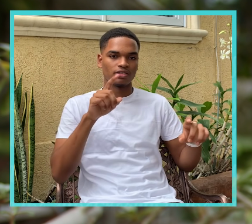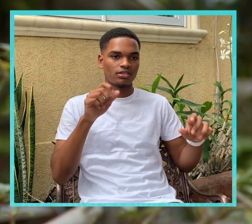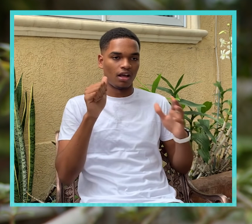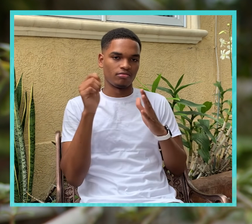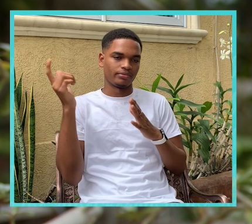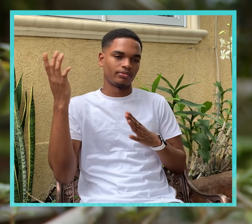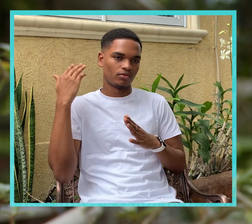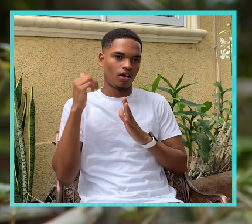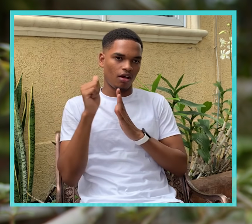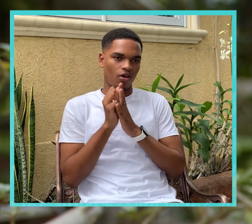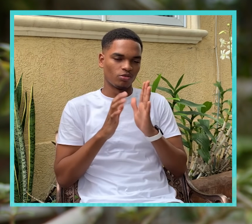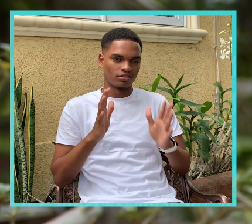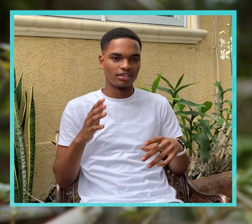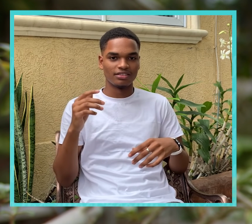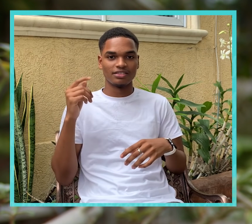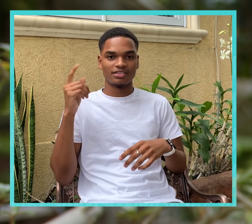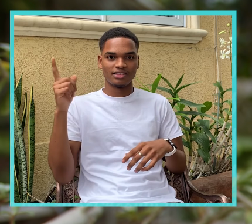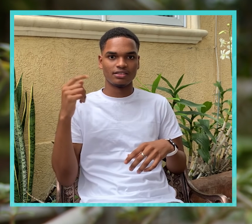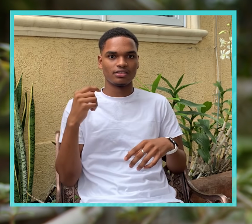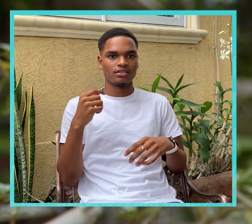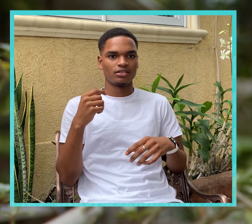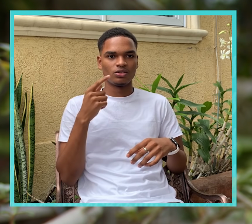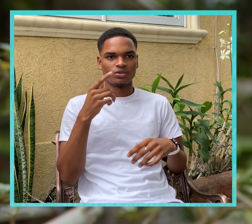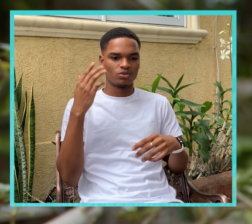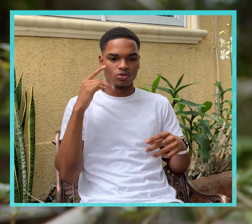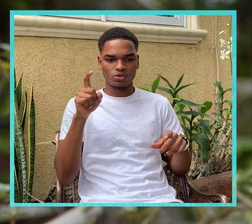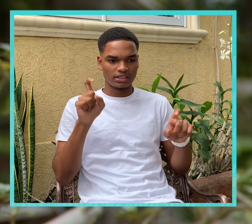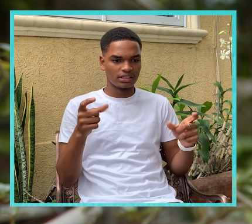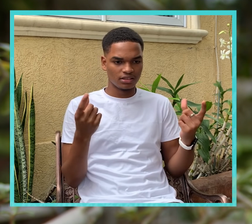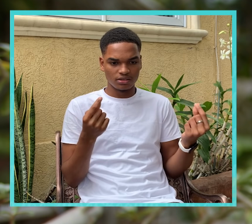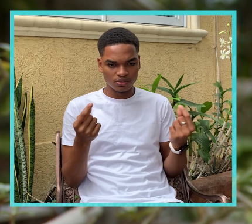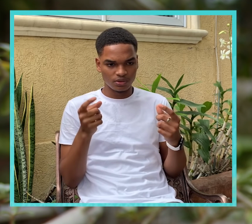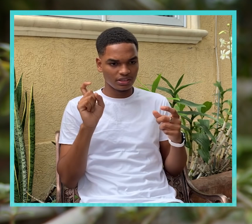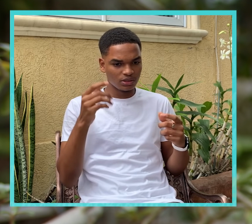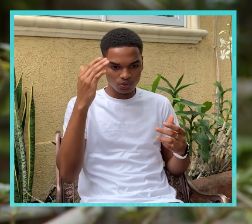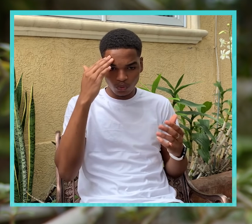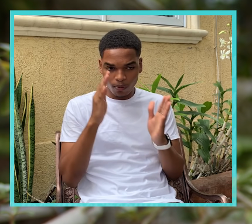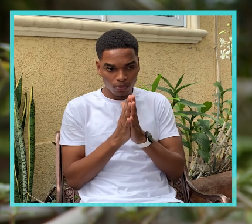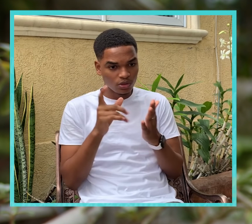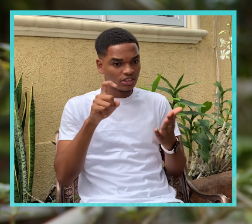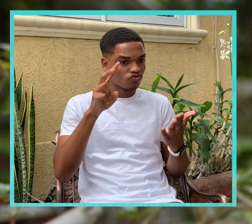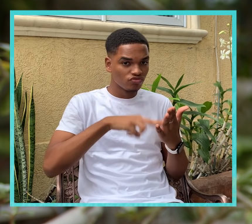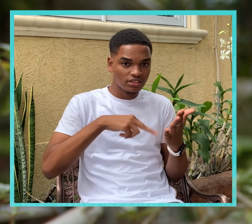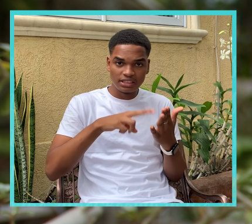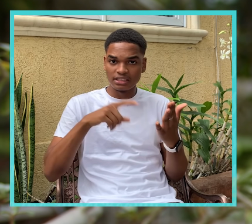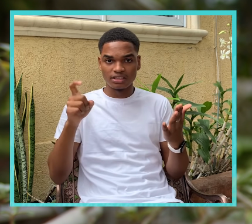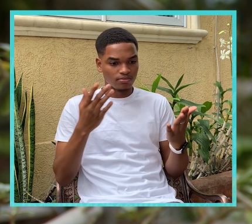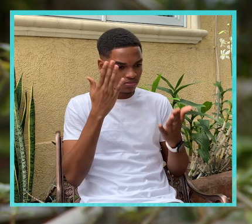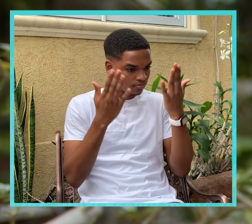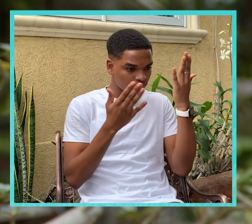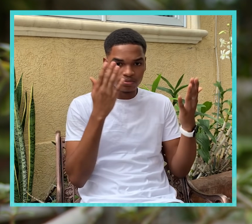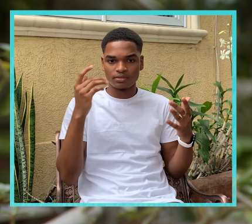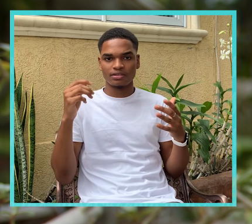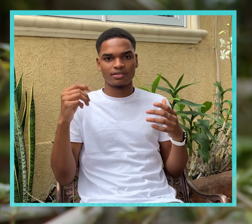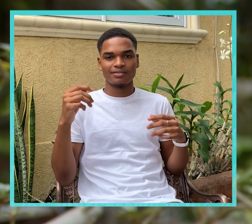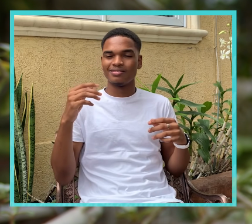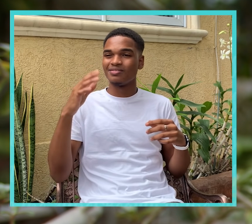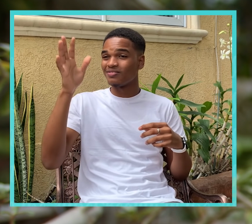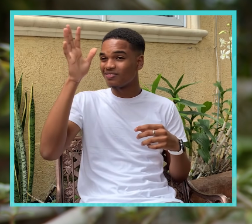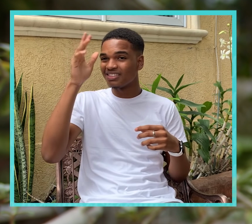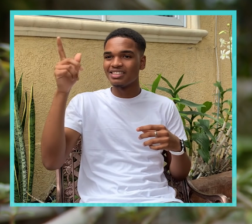accountant. So you can just imagine he's, oh, you need to know your book. You need to read. He didn't need to know my daddy. You're not understanding.